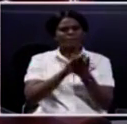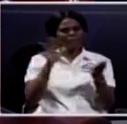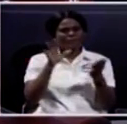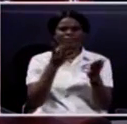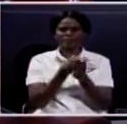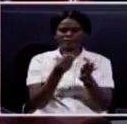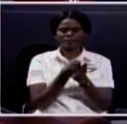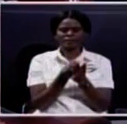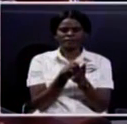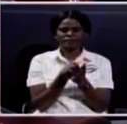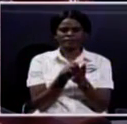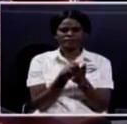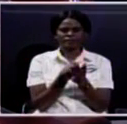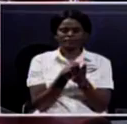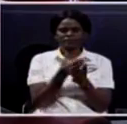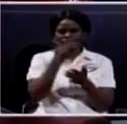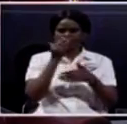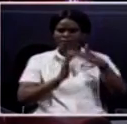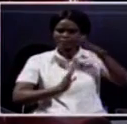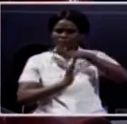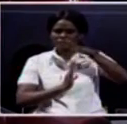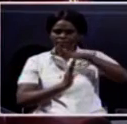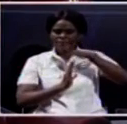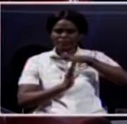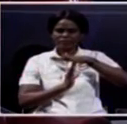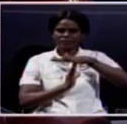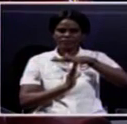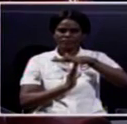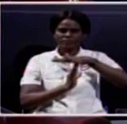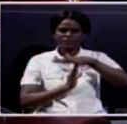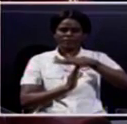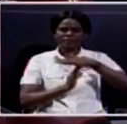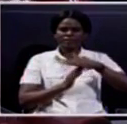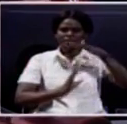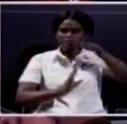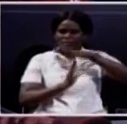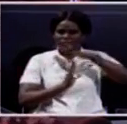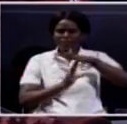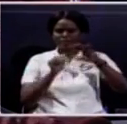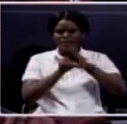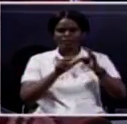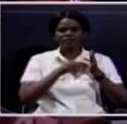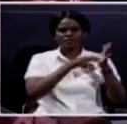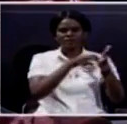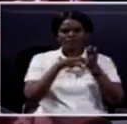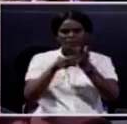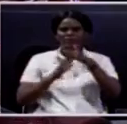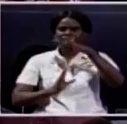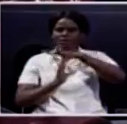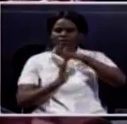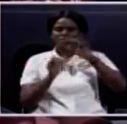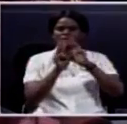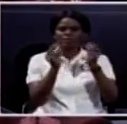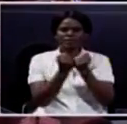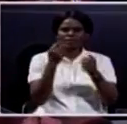the schools. We have to limit on certain workshops. We have to limit on certain forms of travels so that whatever we are